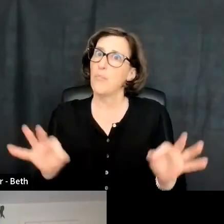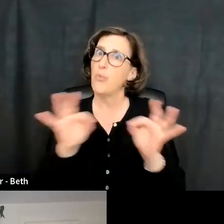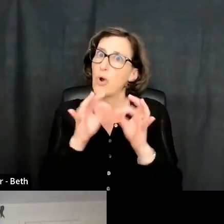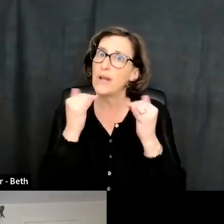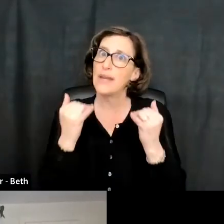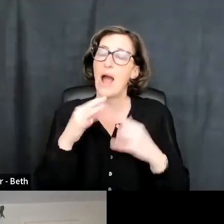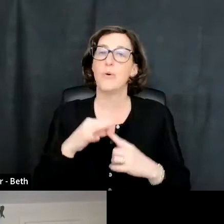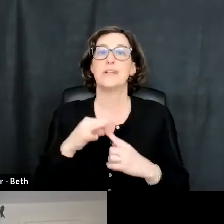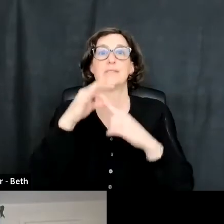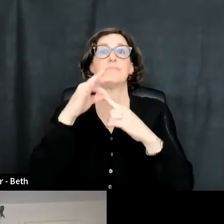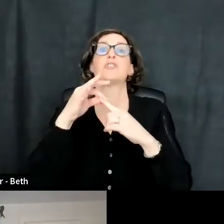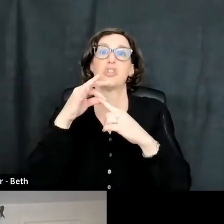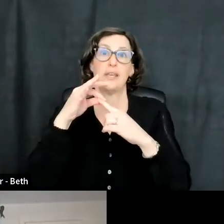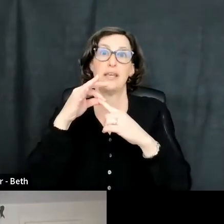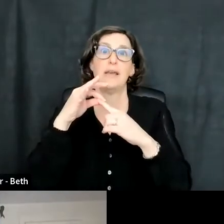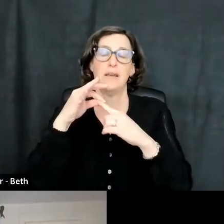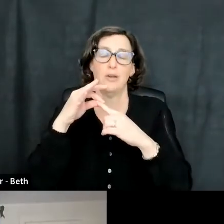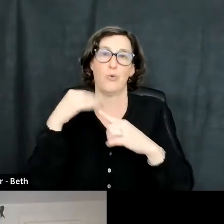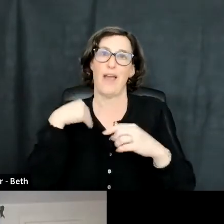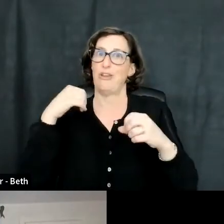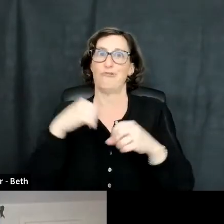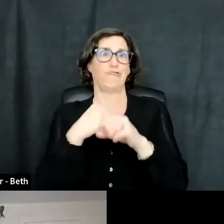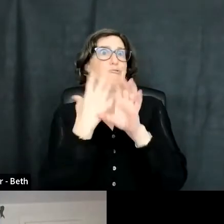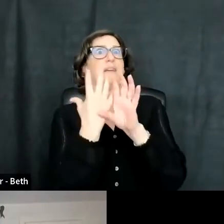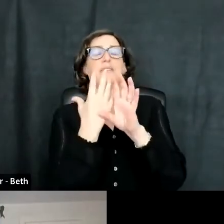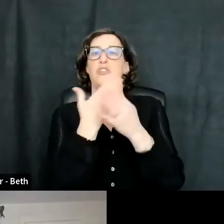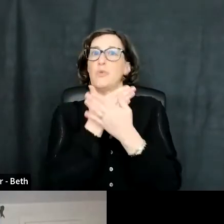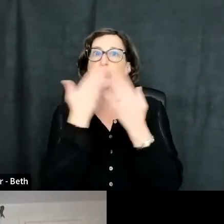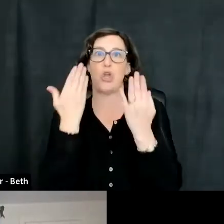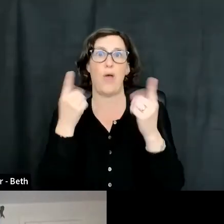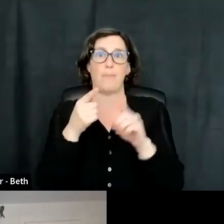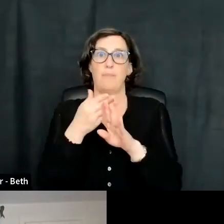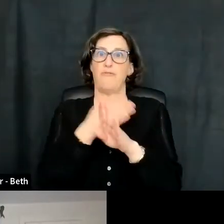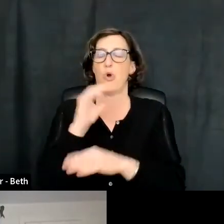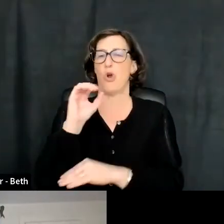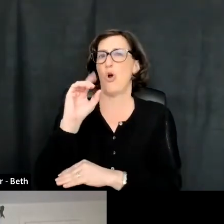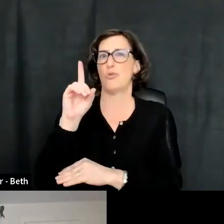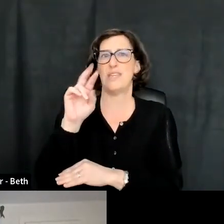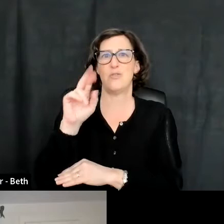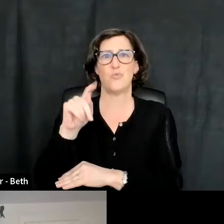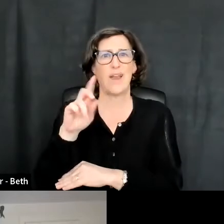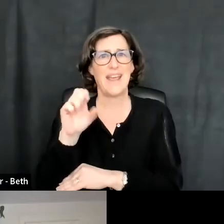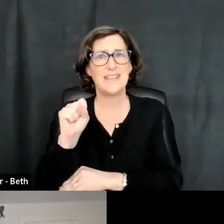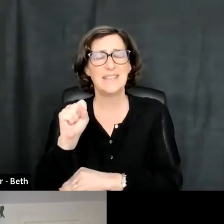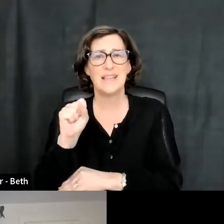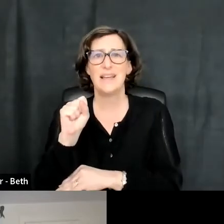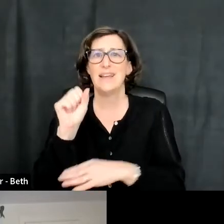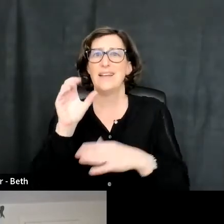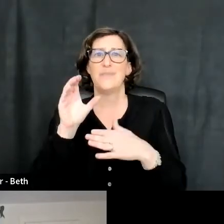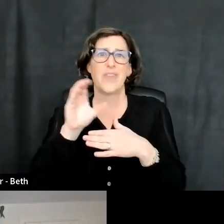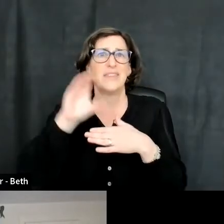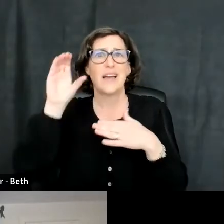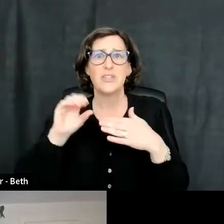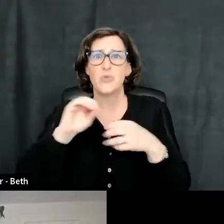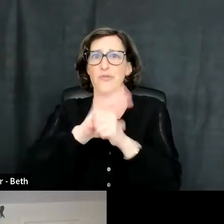in a time of crises without much precedent, fentanyl, xylazine, overdose rates, the consequences of COVID-19 stay-in-place